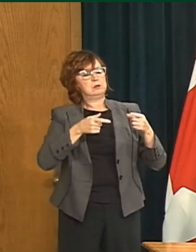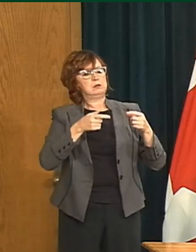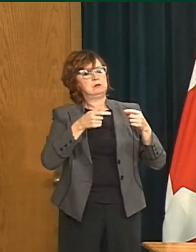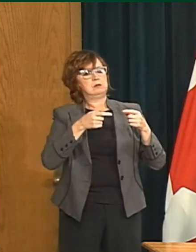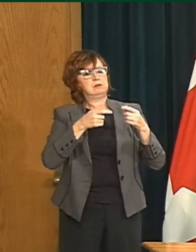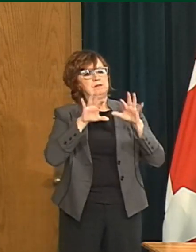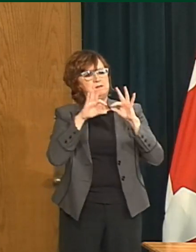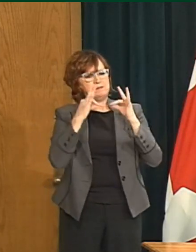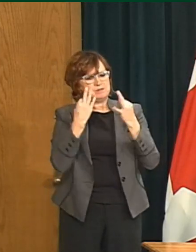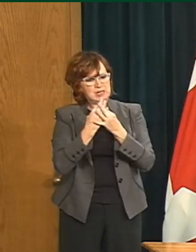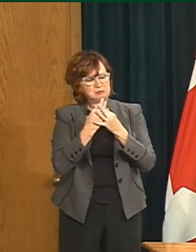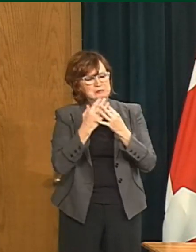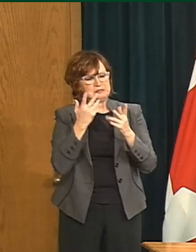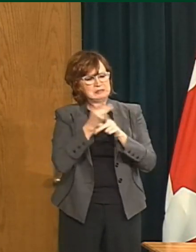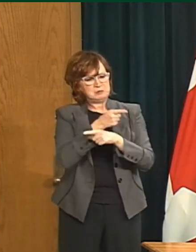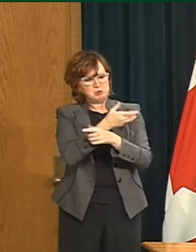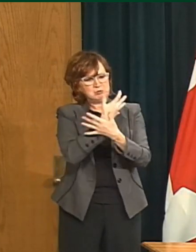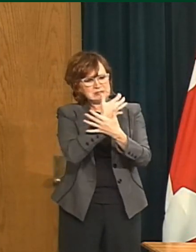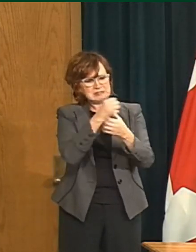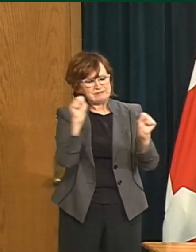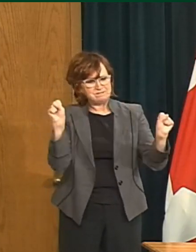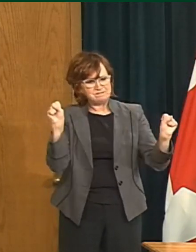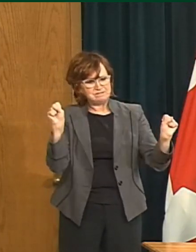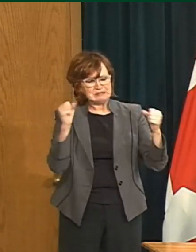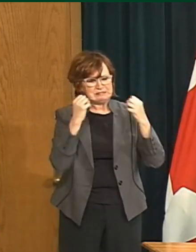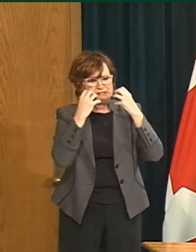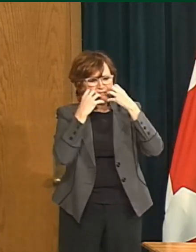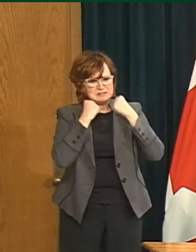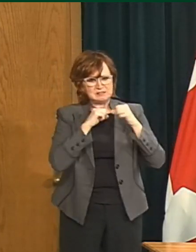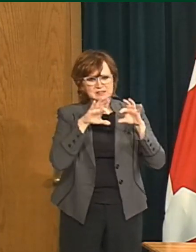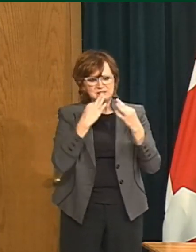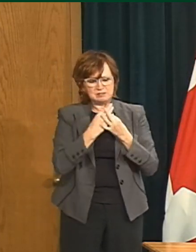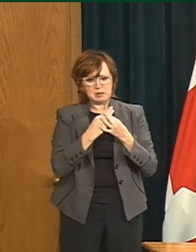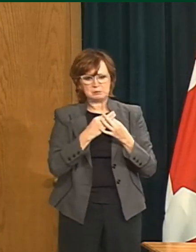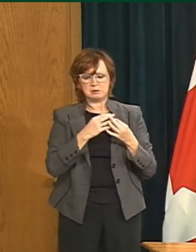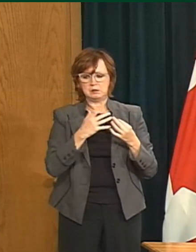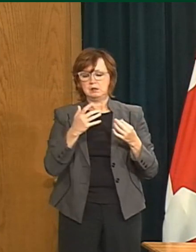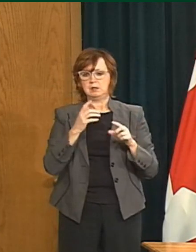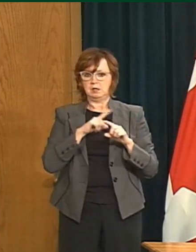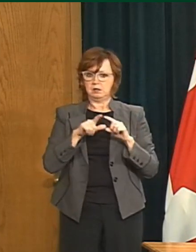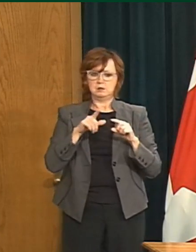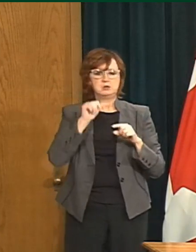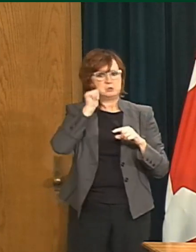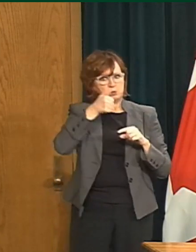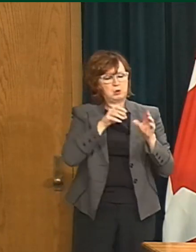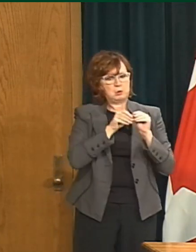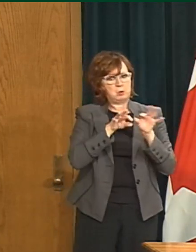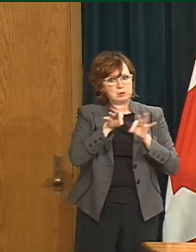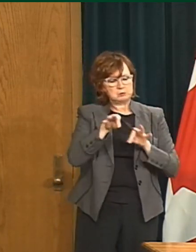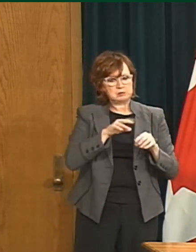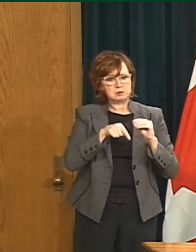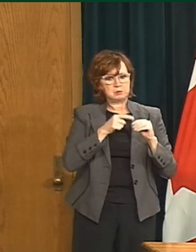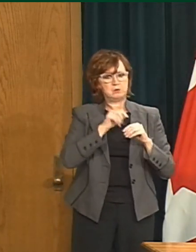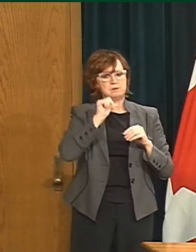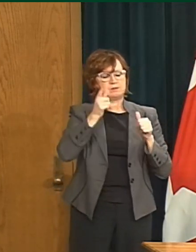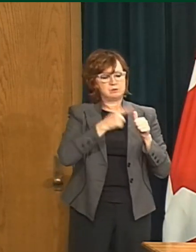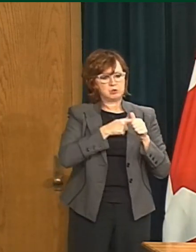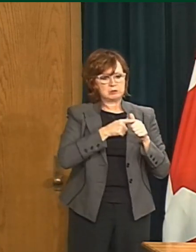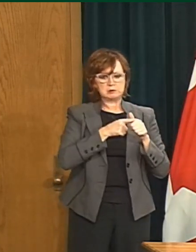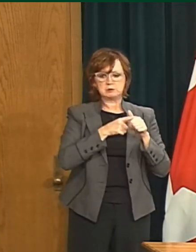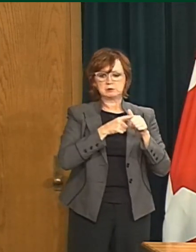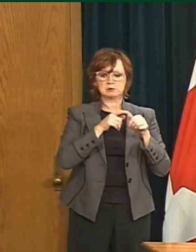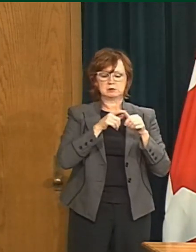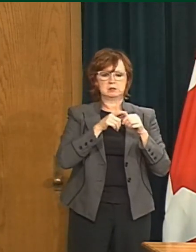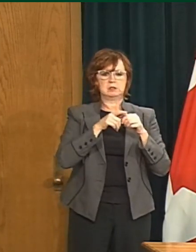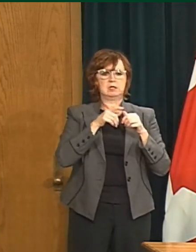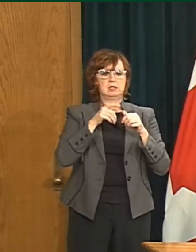tomorrow, to support businesses and to support families and to support family incomes across this province as we take the first steps in a